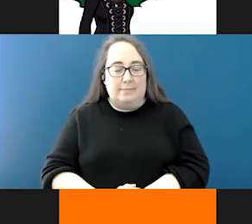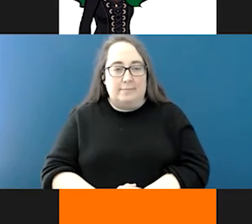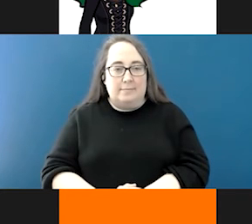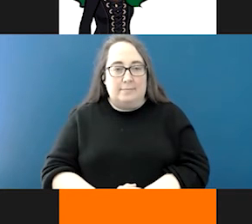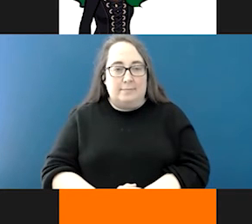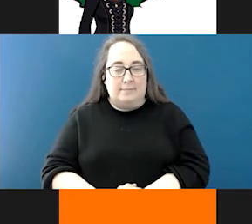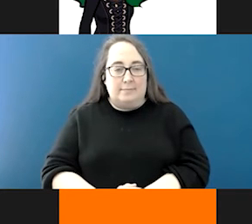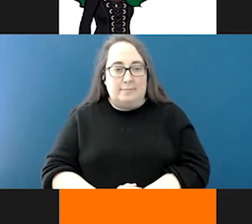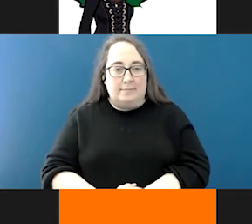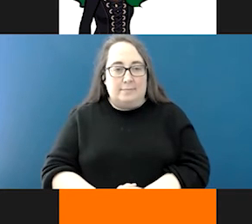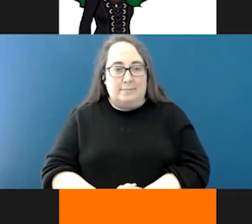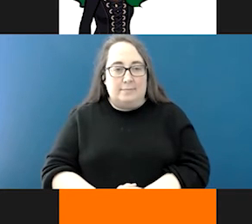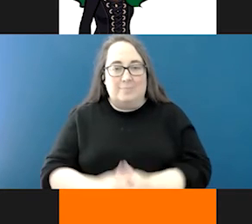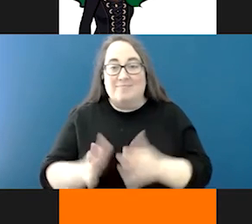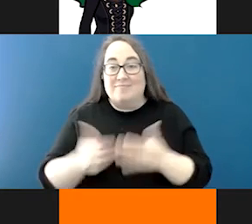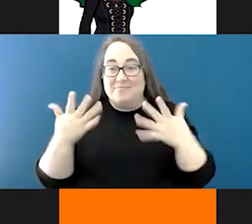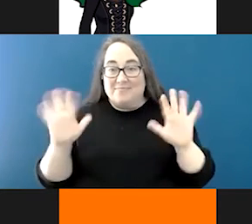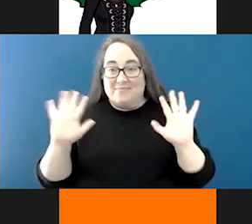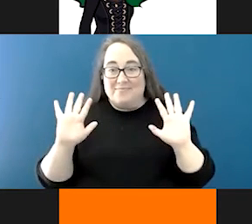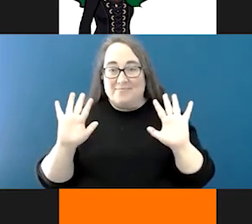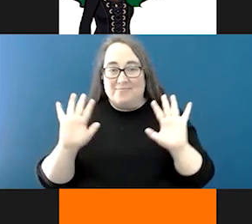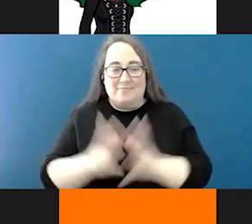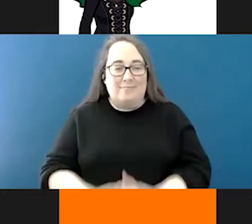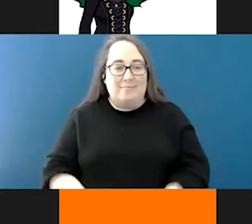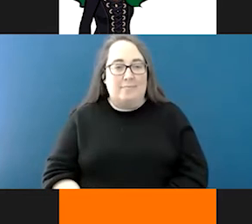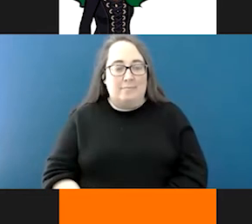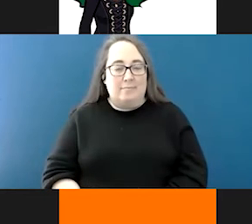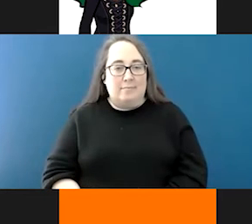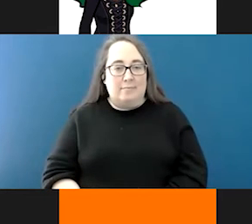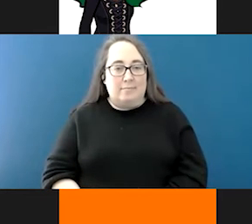All right, and we're almost done.